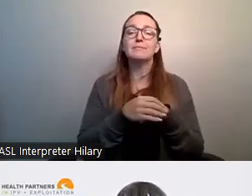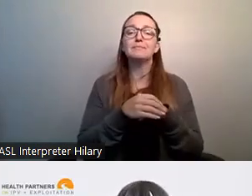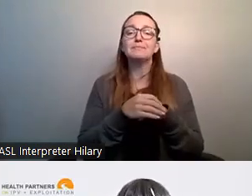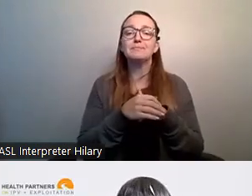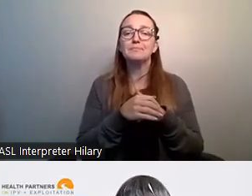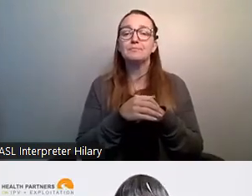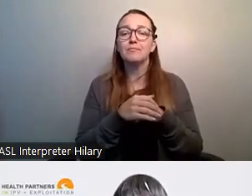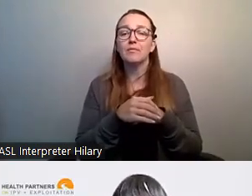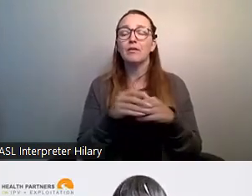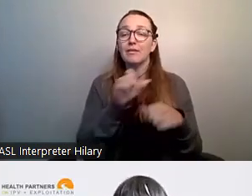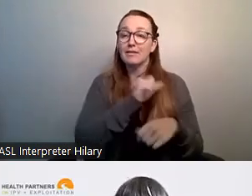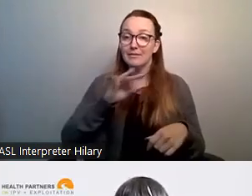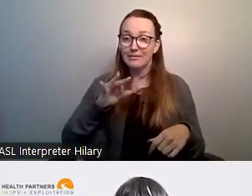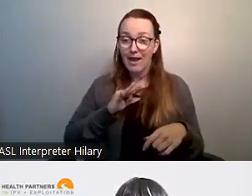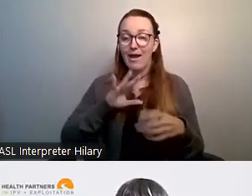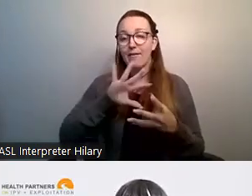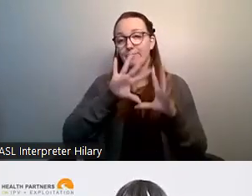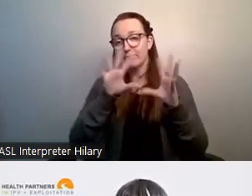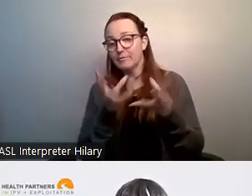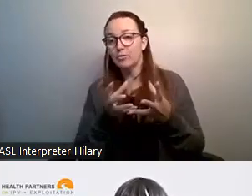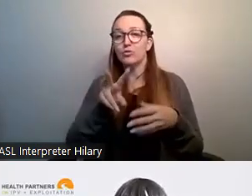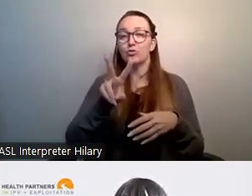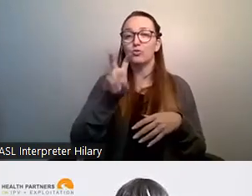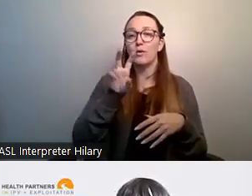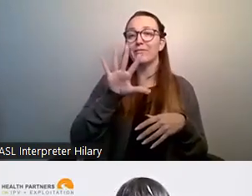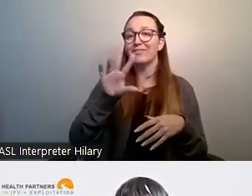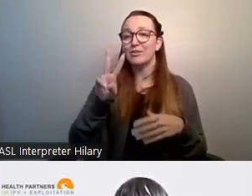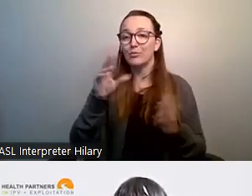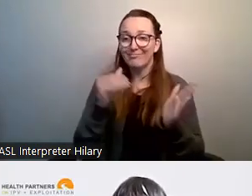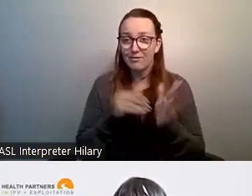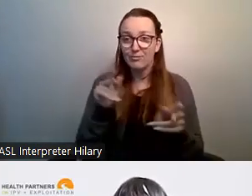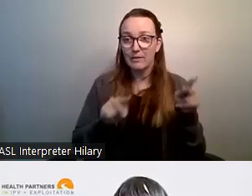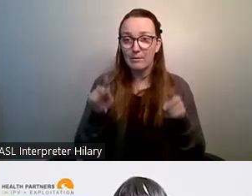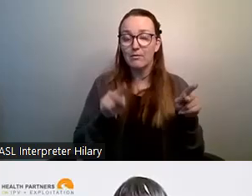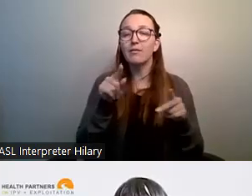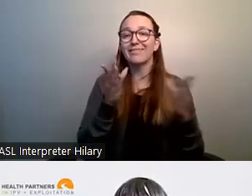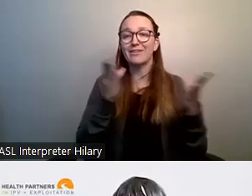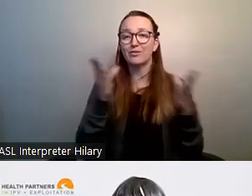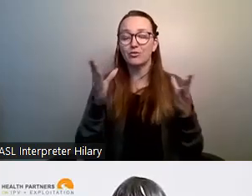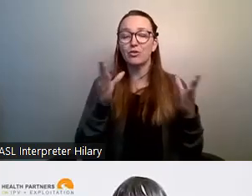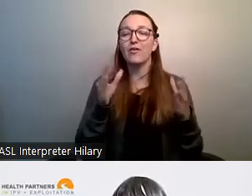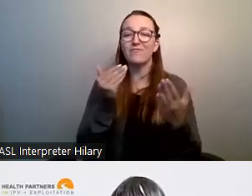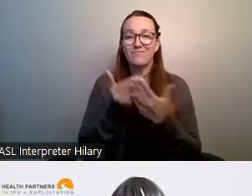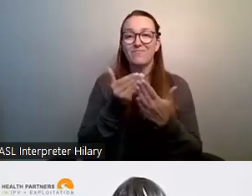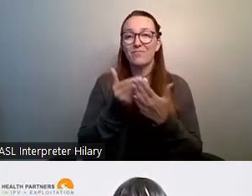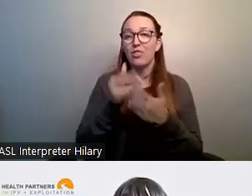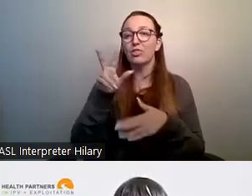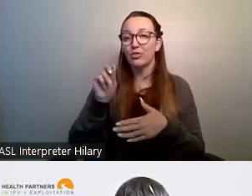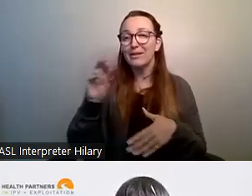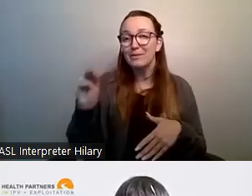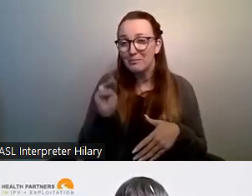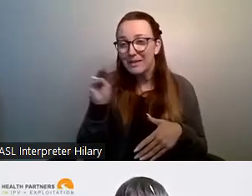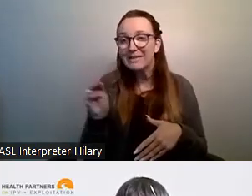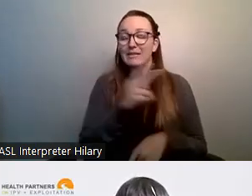health centers number around 252,000 people, and they serve nearly 30 million patients every year.